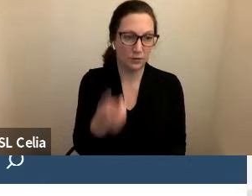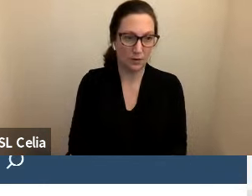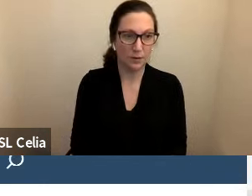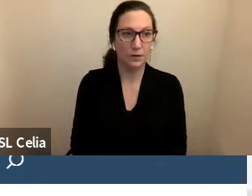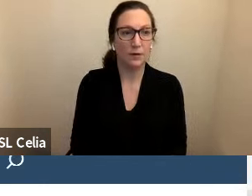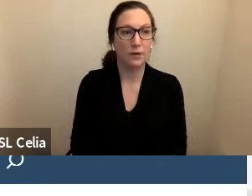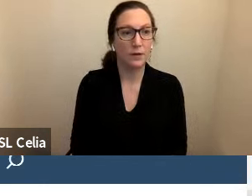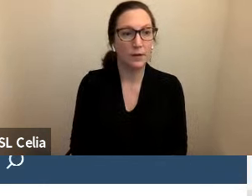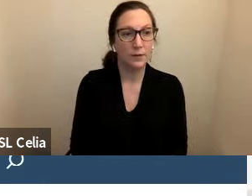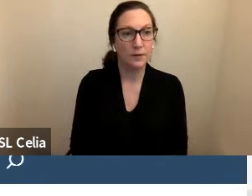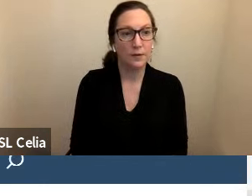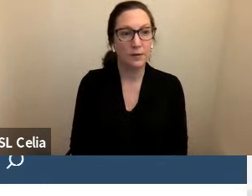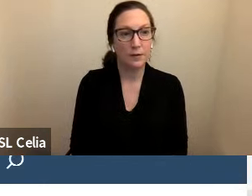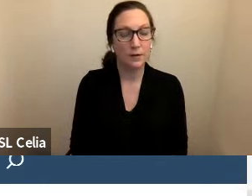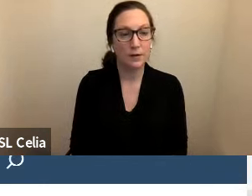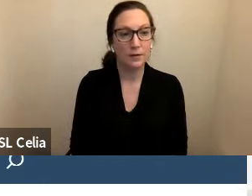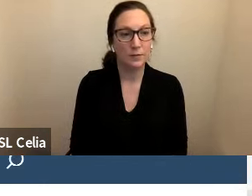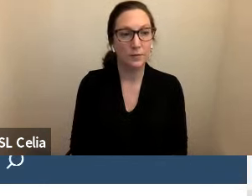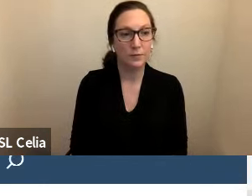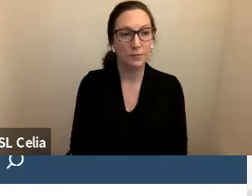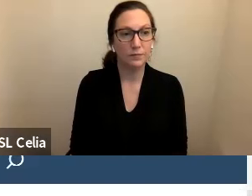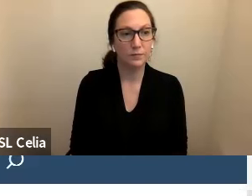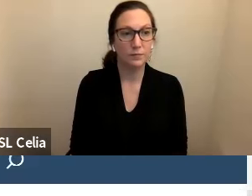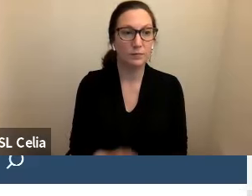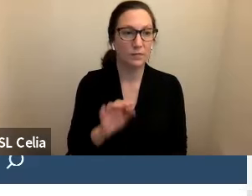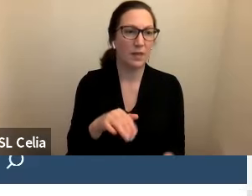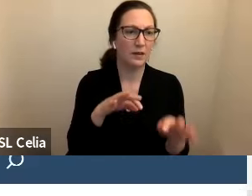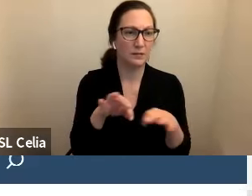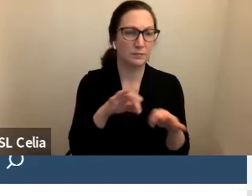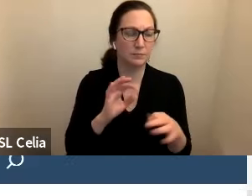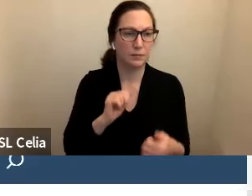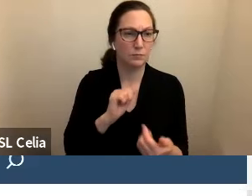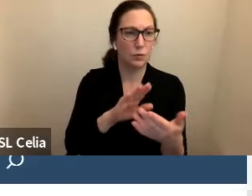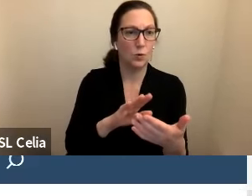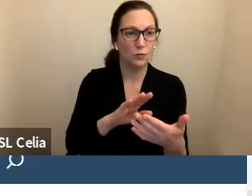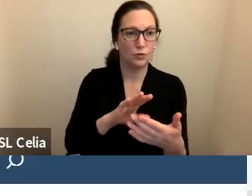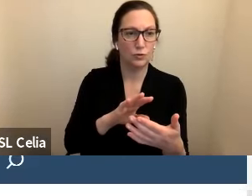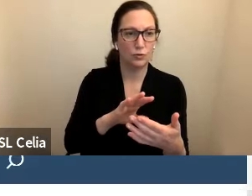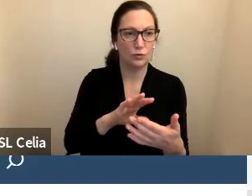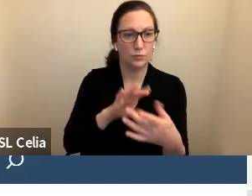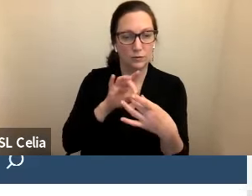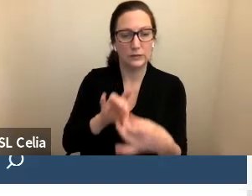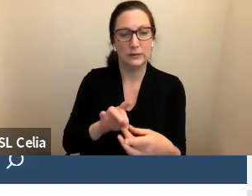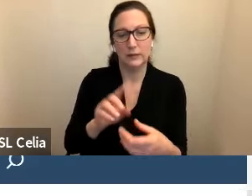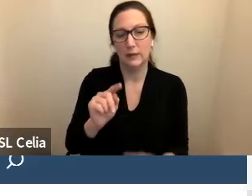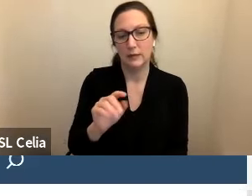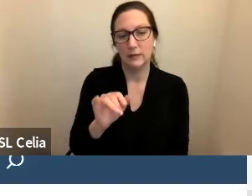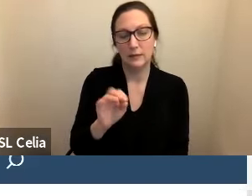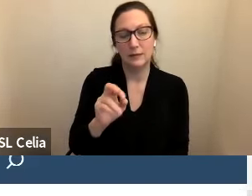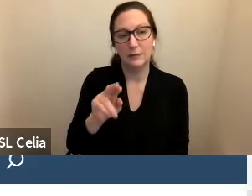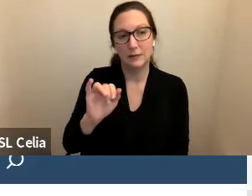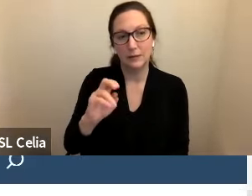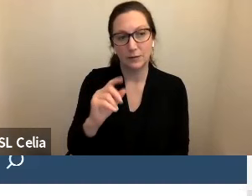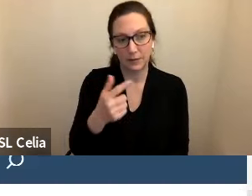it explains the methodology behind the tiering process with census tracts.